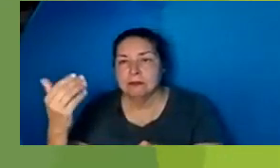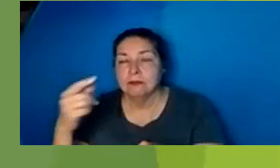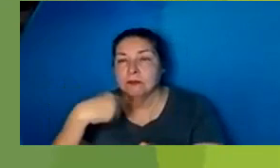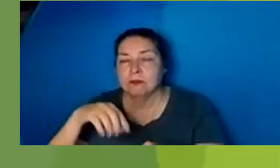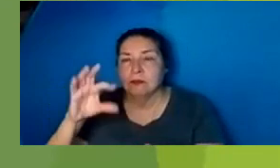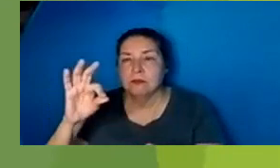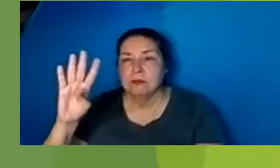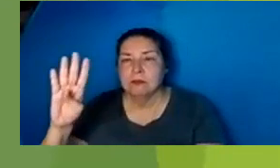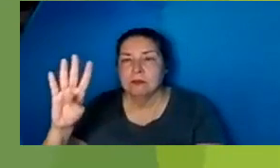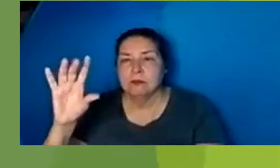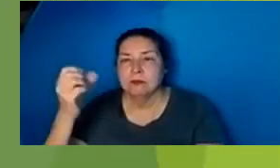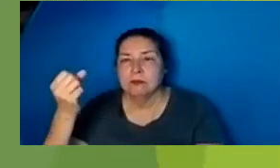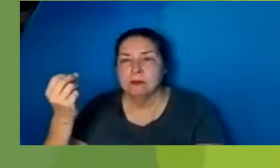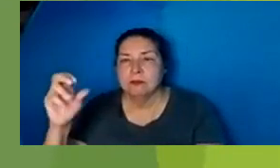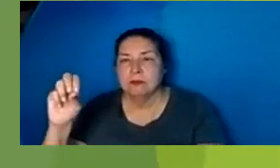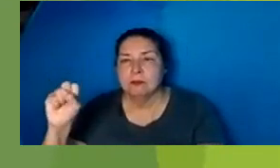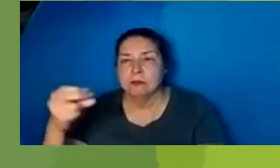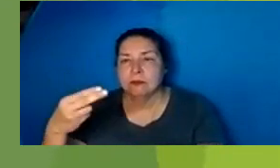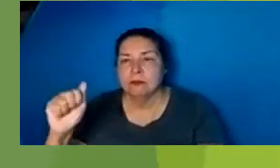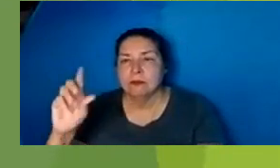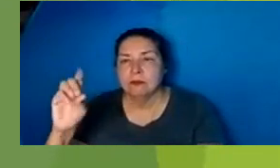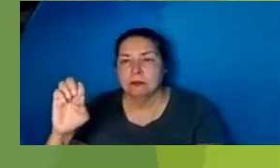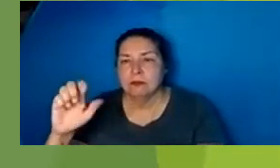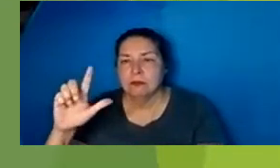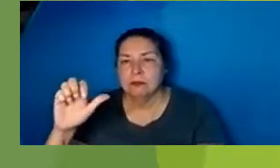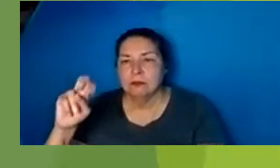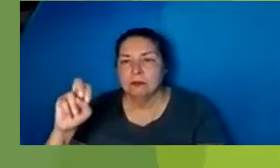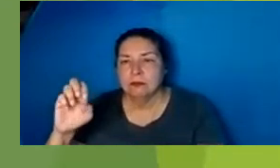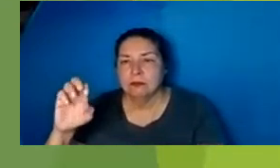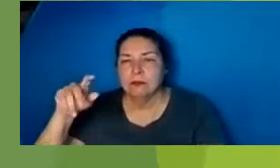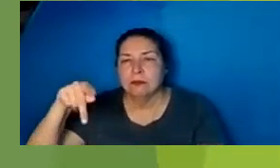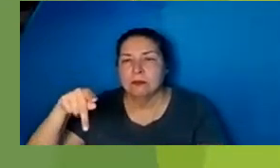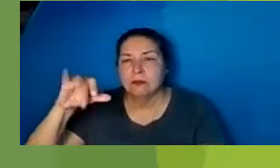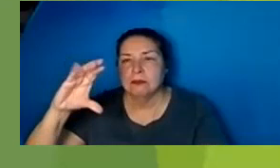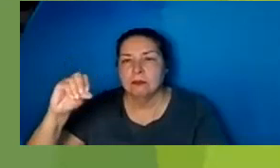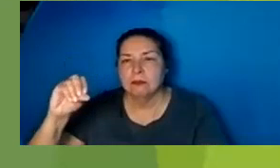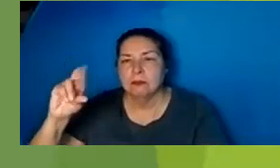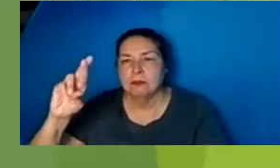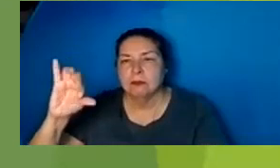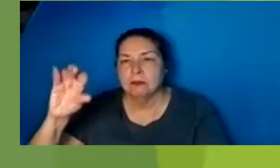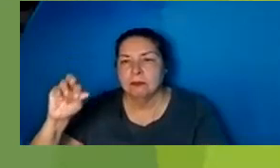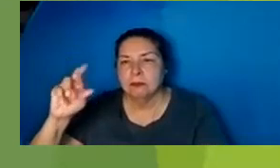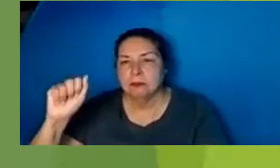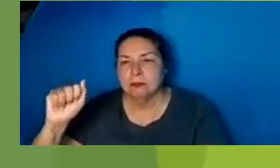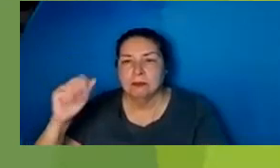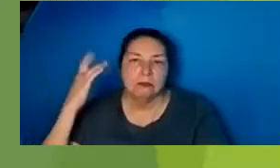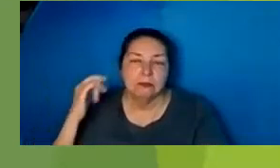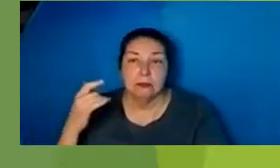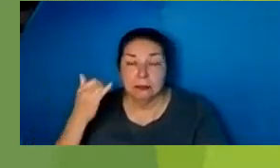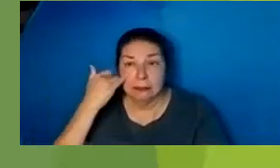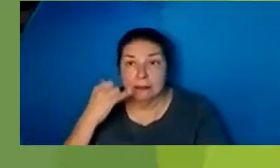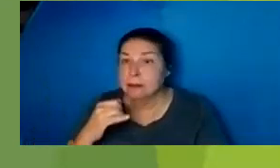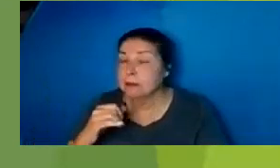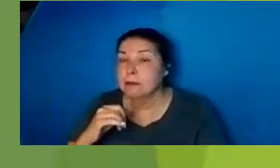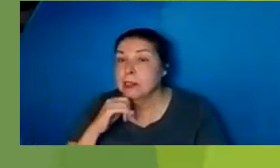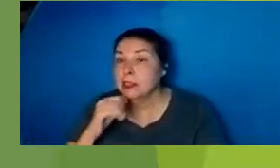Shade Lane in Pico Rivera, California. For those of you who that may not be convenient or live in the